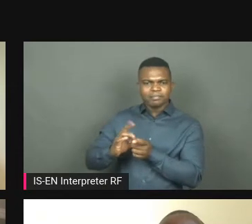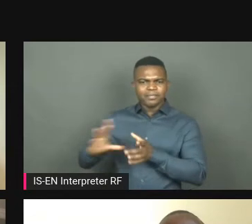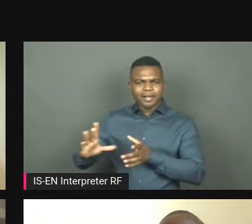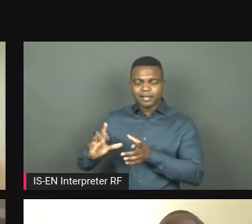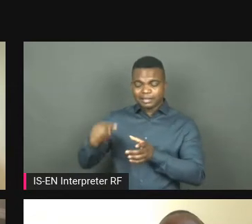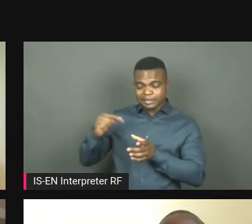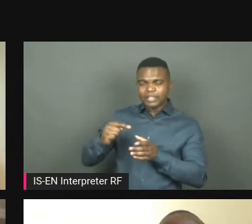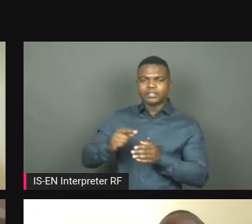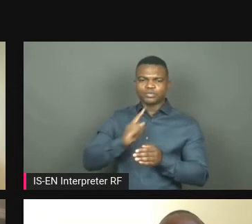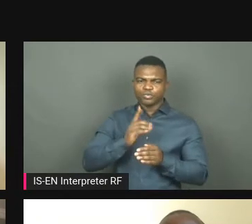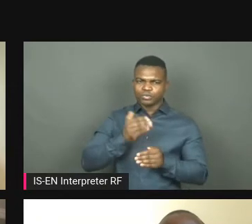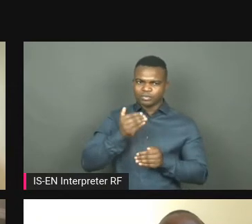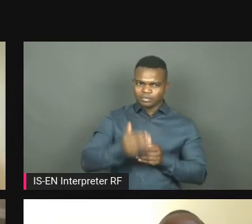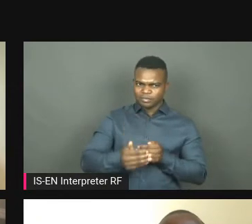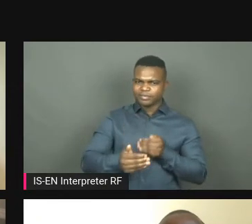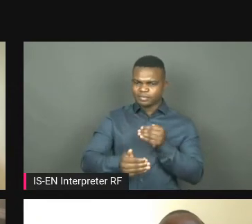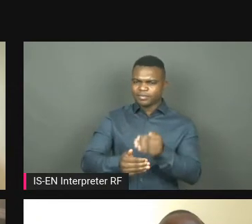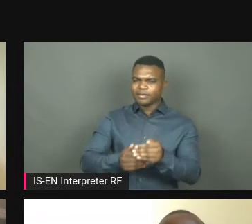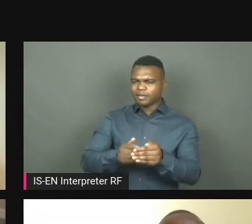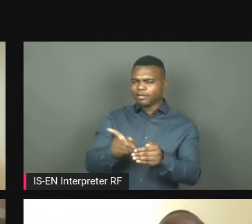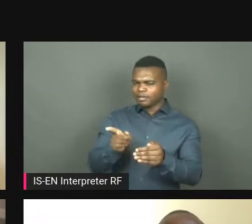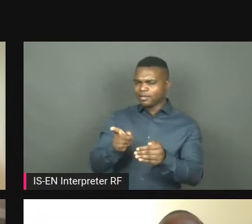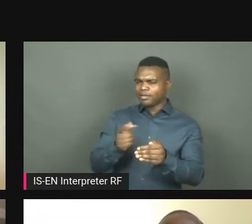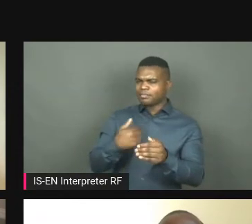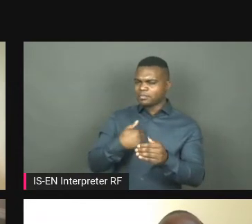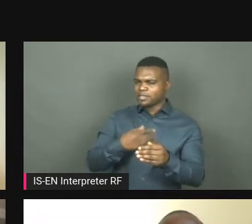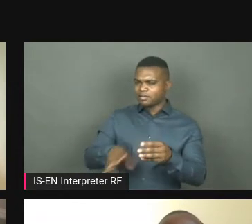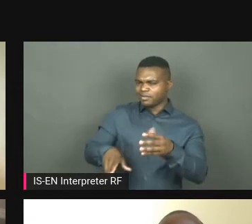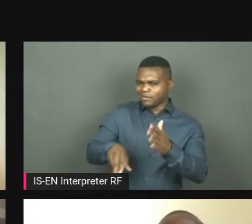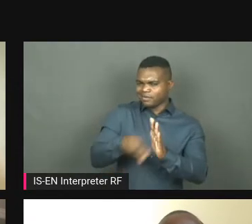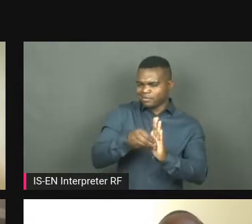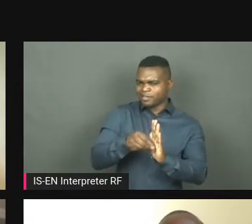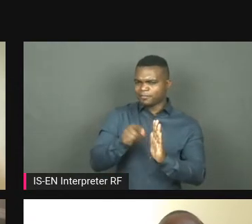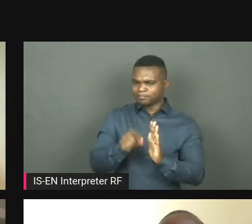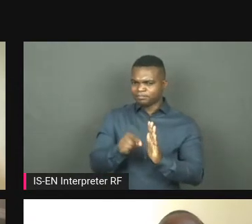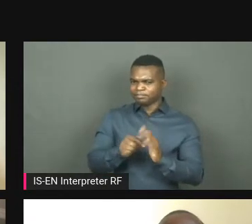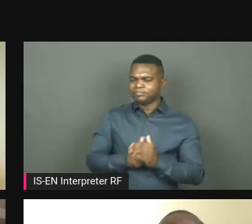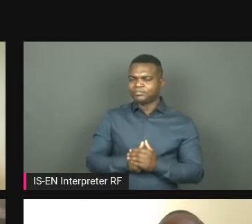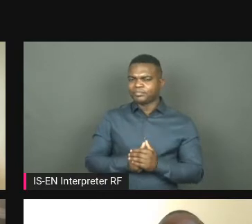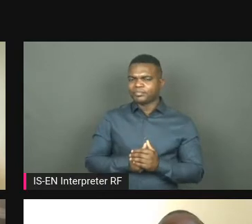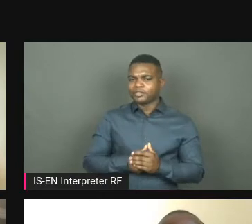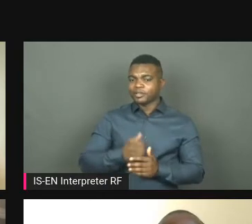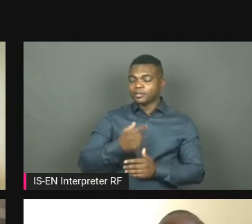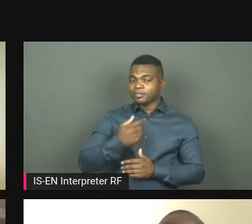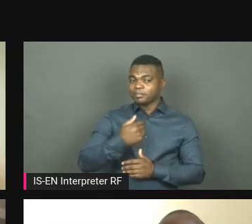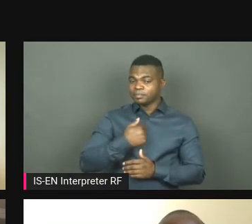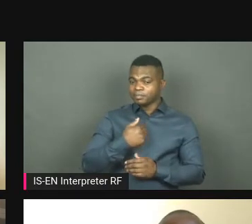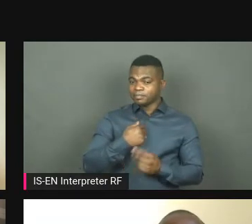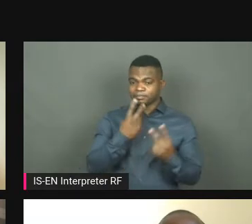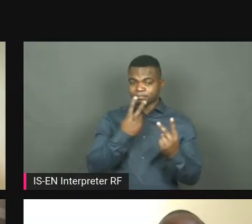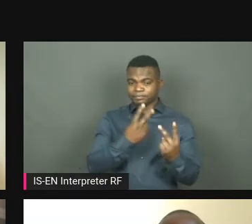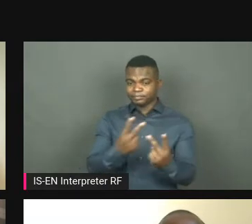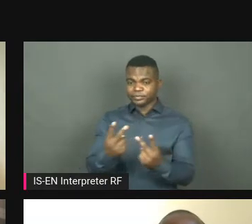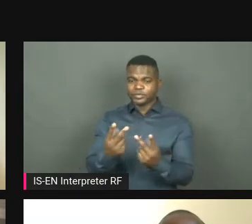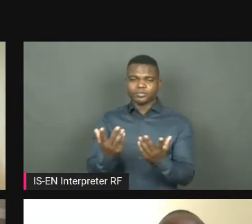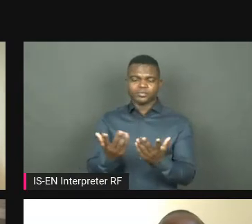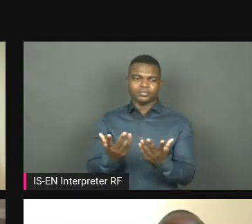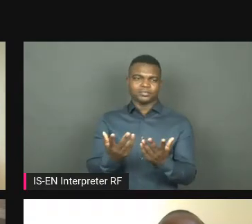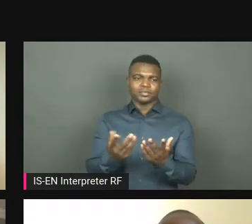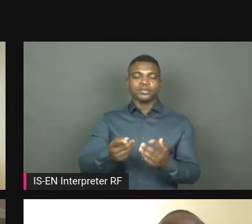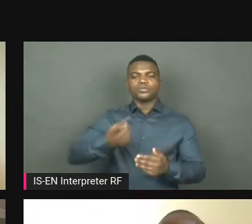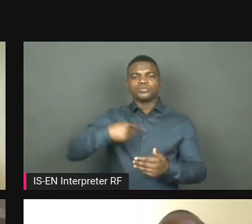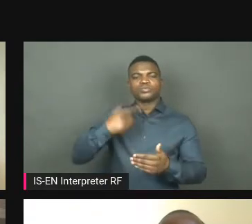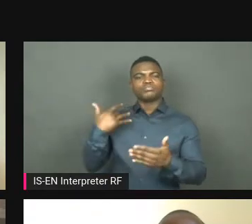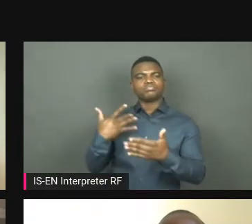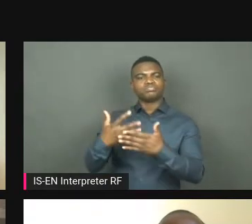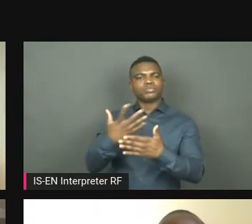of the possible. And if I think about LGBTIQ people and the way that civil society organisations